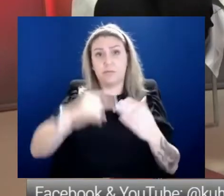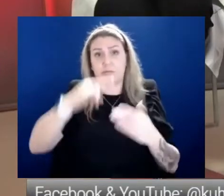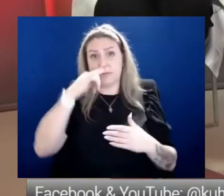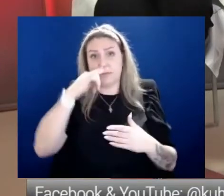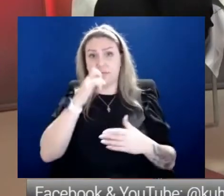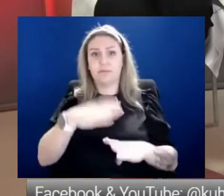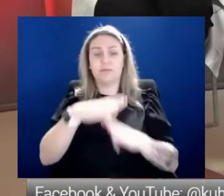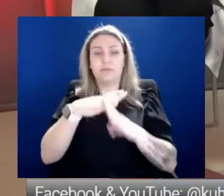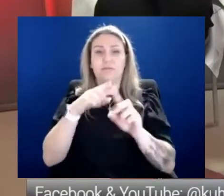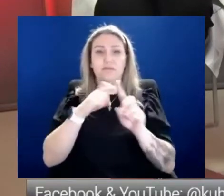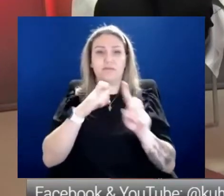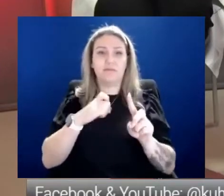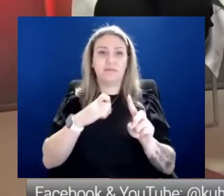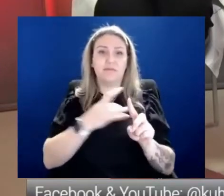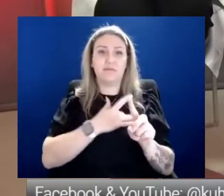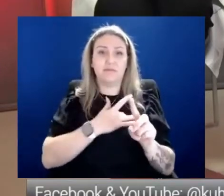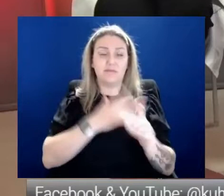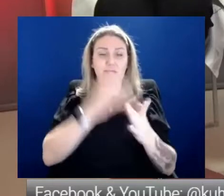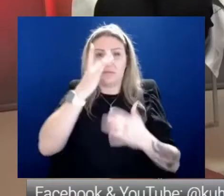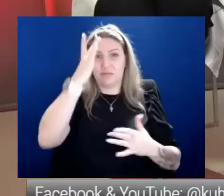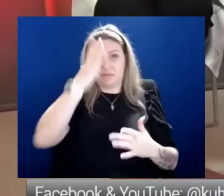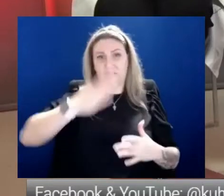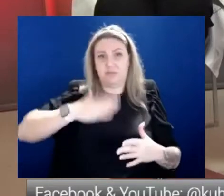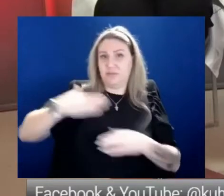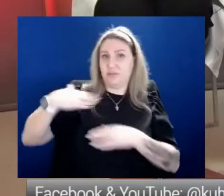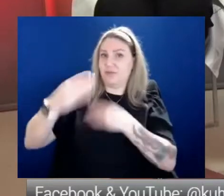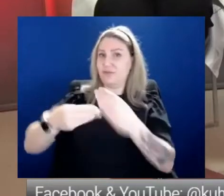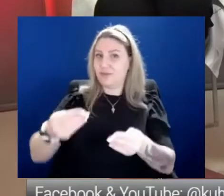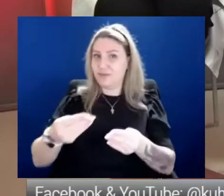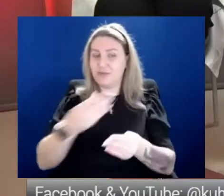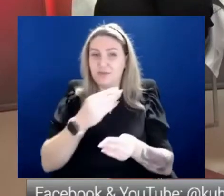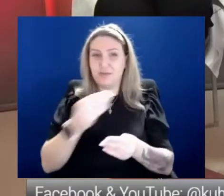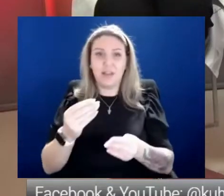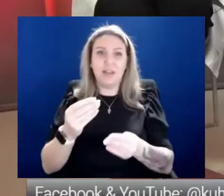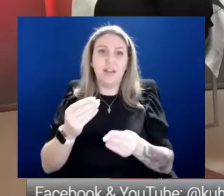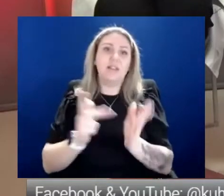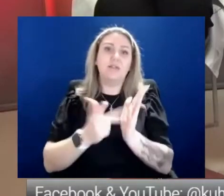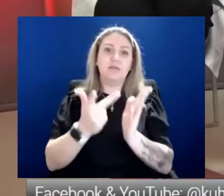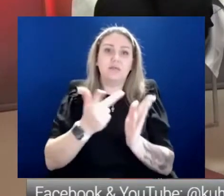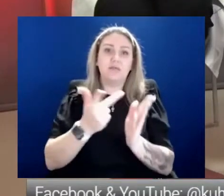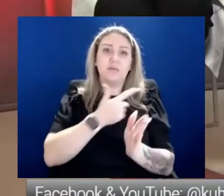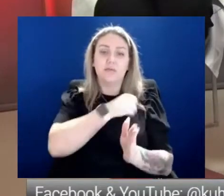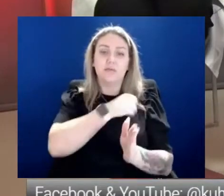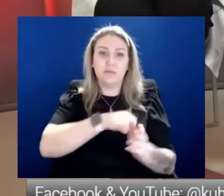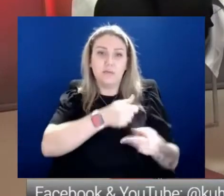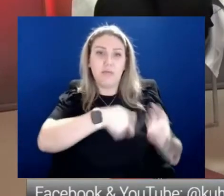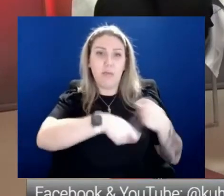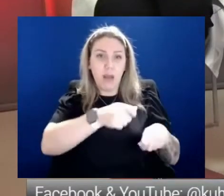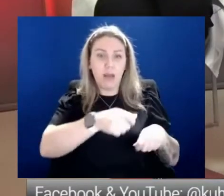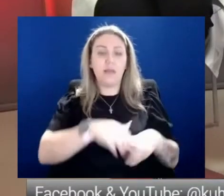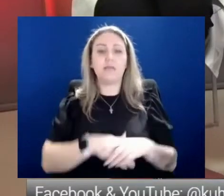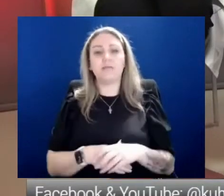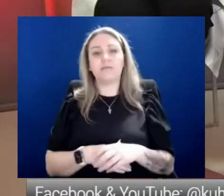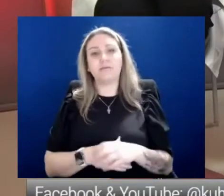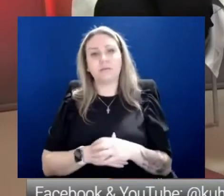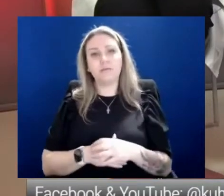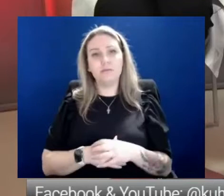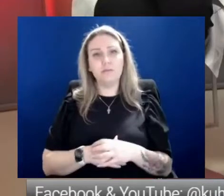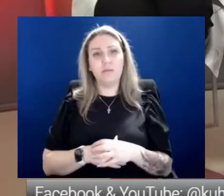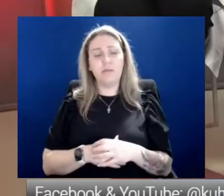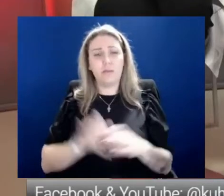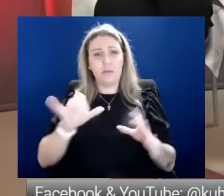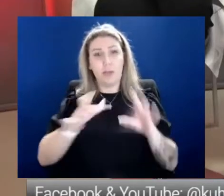Mine is genetic. And goes on to talk about quadruple bypass, all that, which goes along with what you're saying